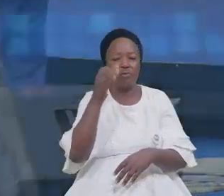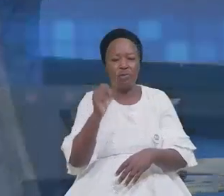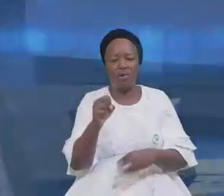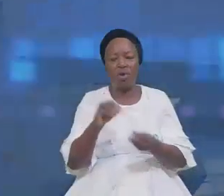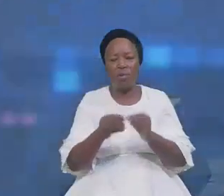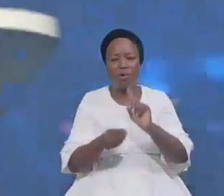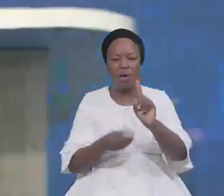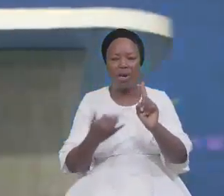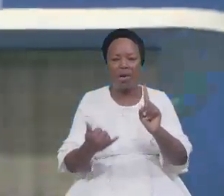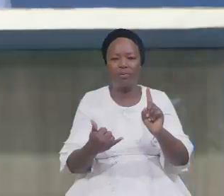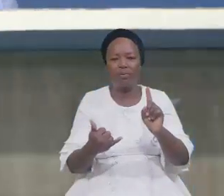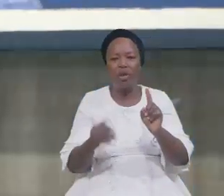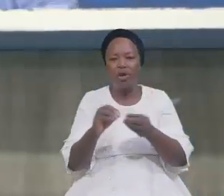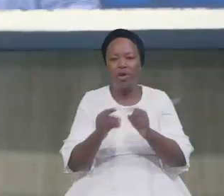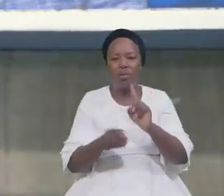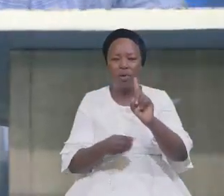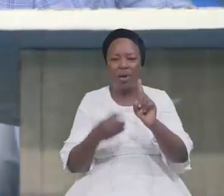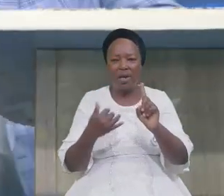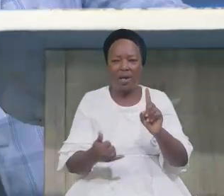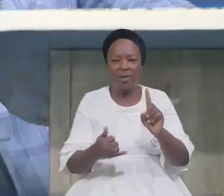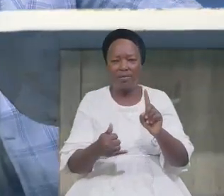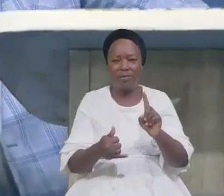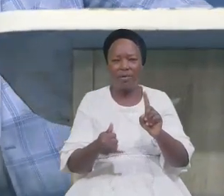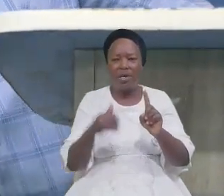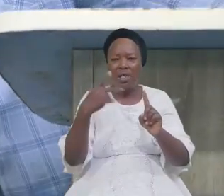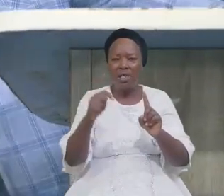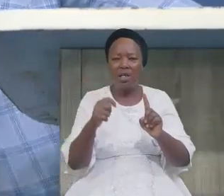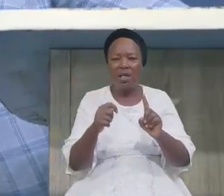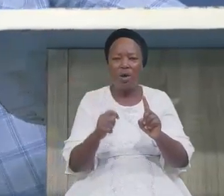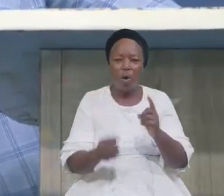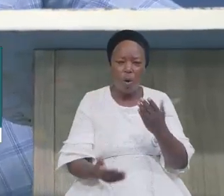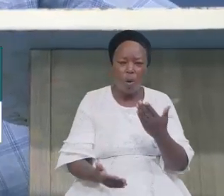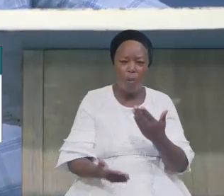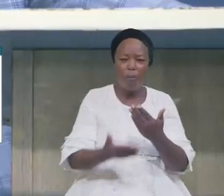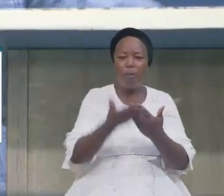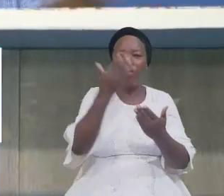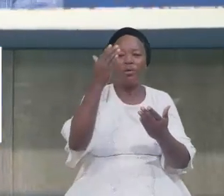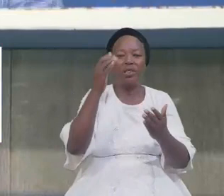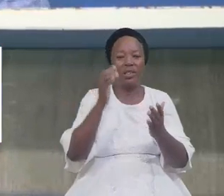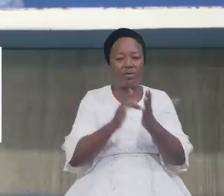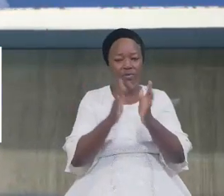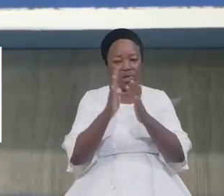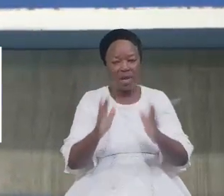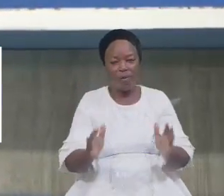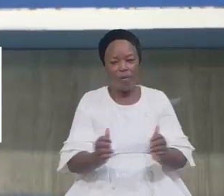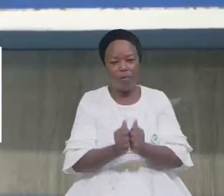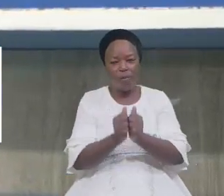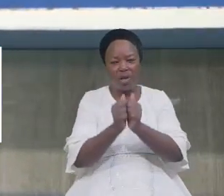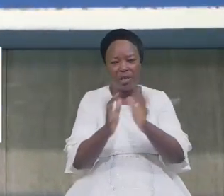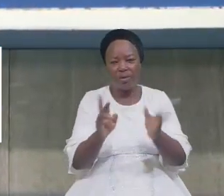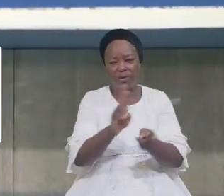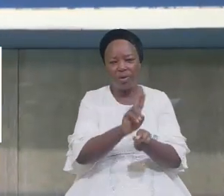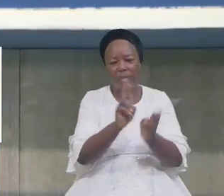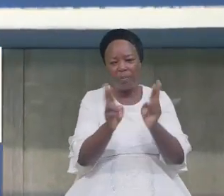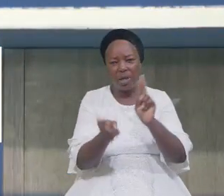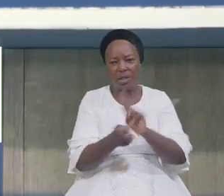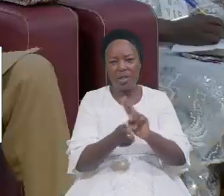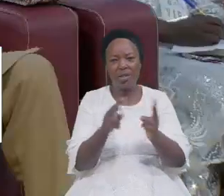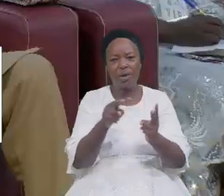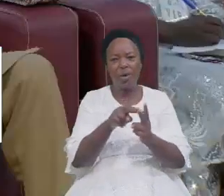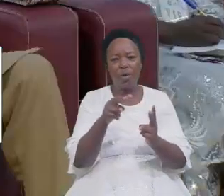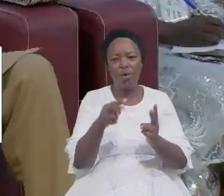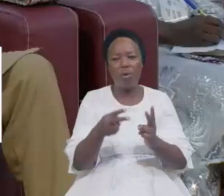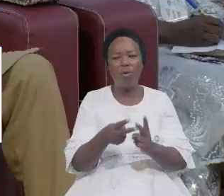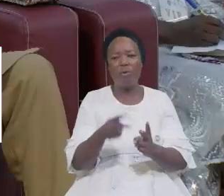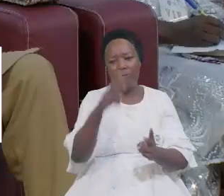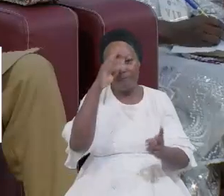one. Number one, the almost Christian without repentance of faith. Look